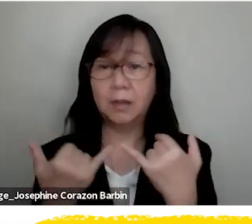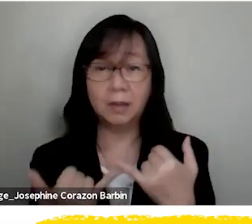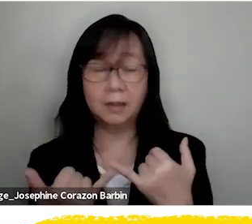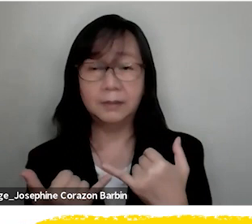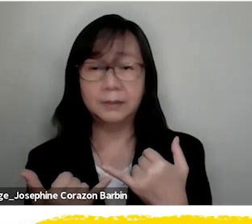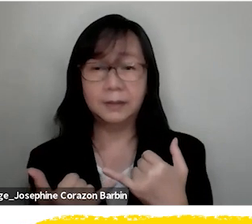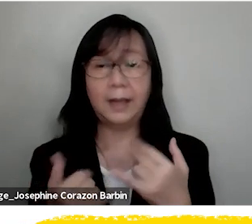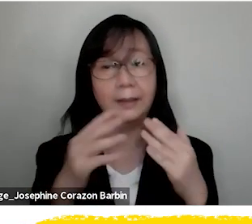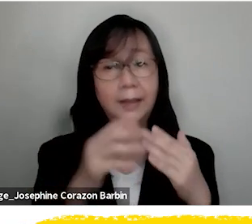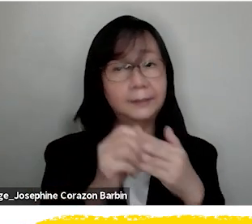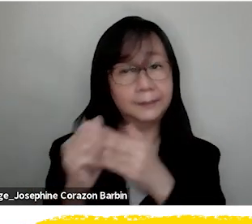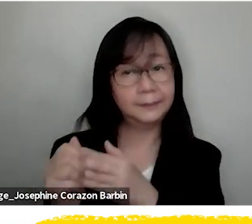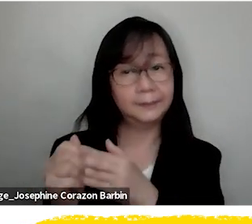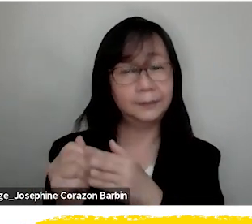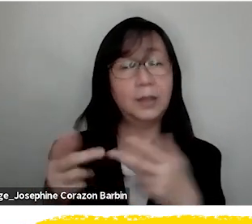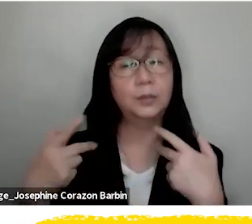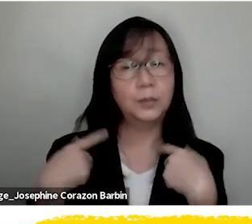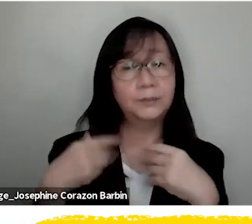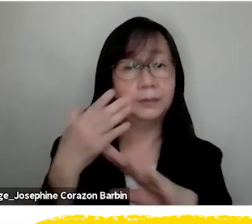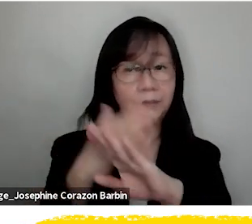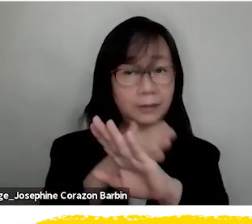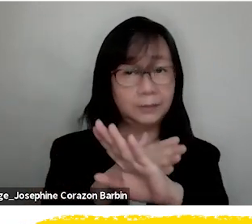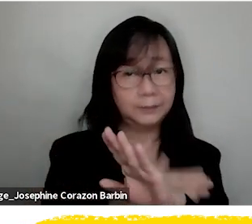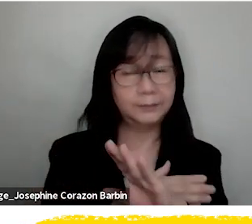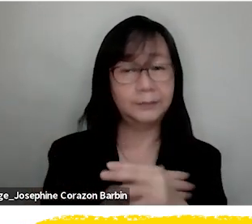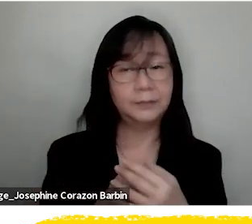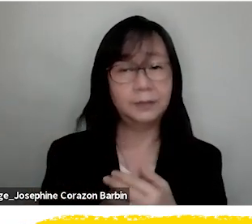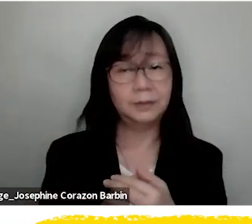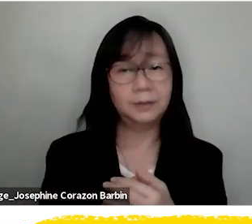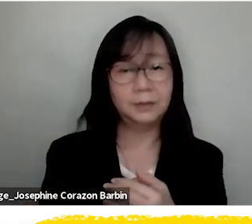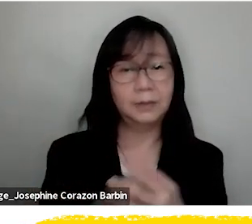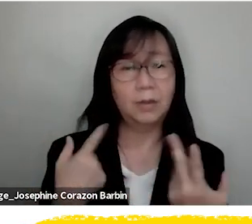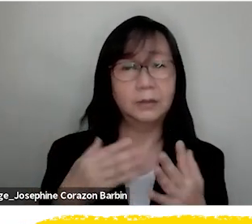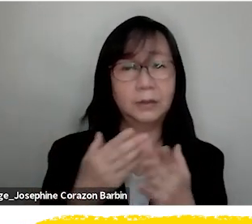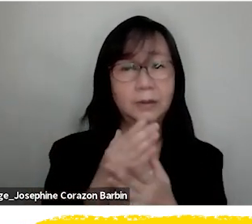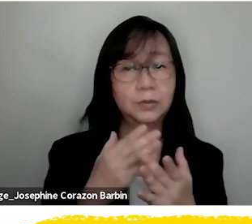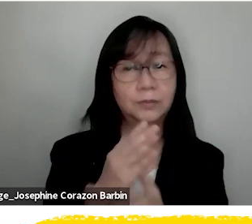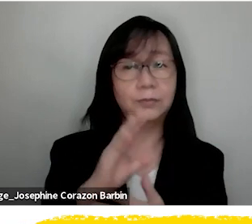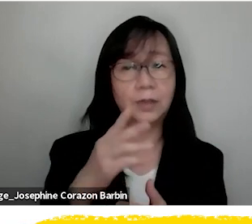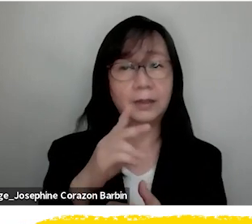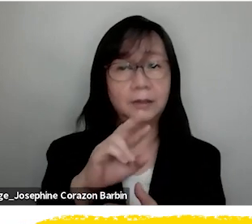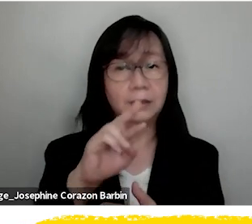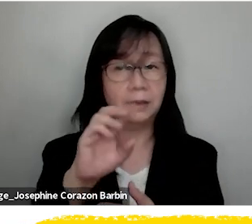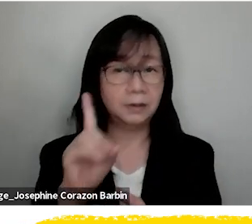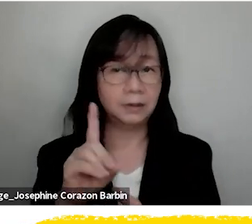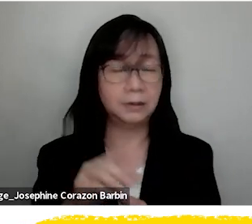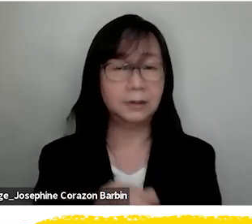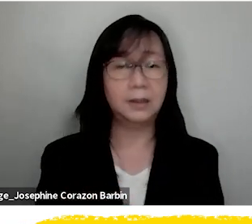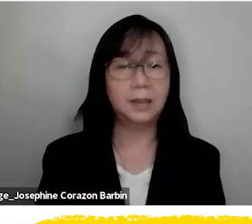a guide that we have developed on the rights of child human rights defenders. And we have